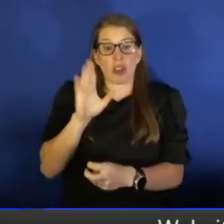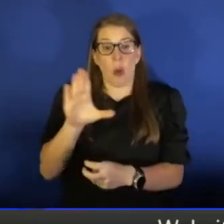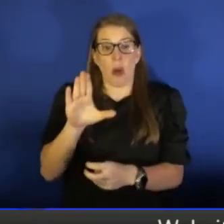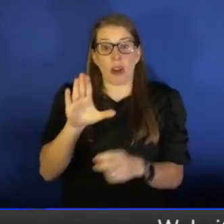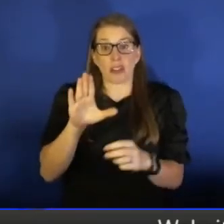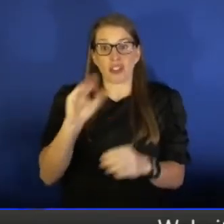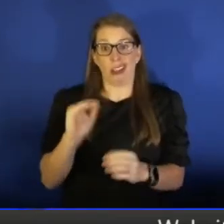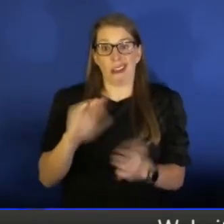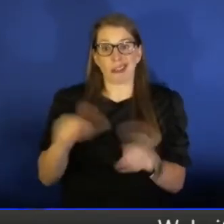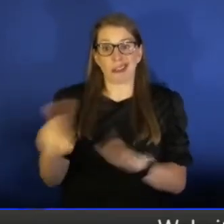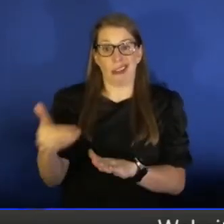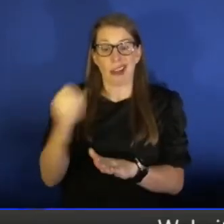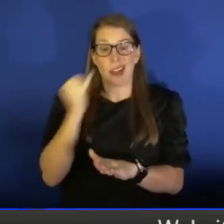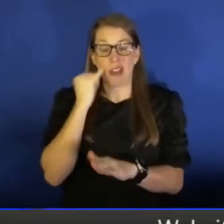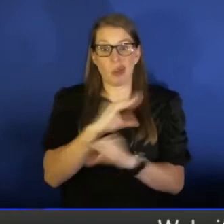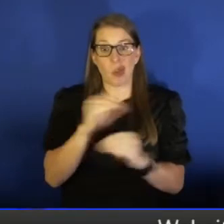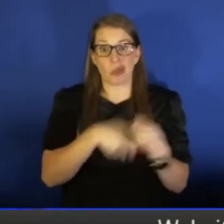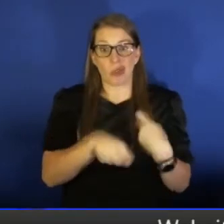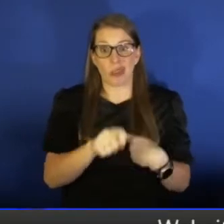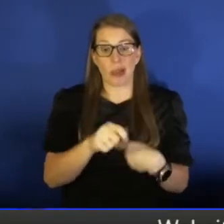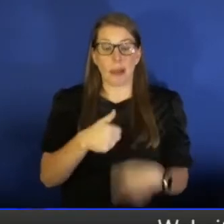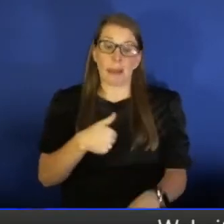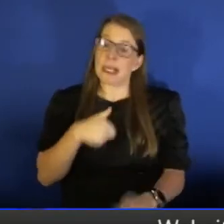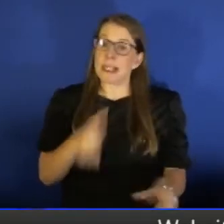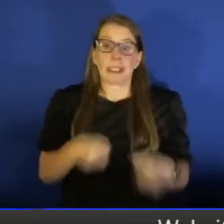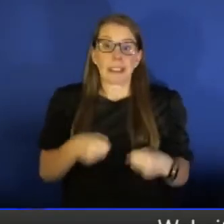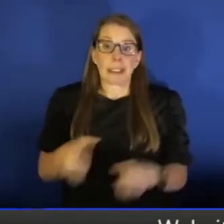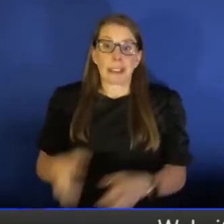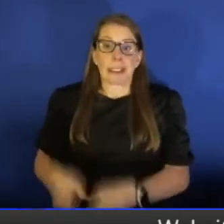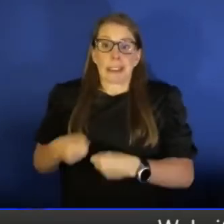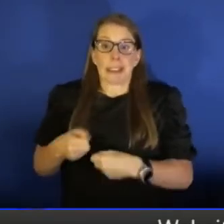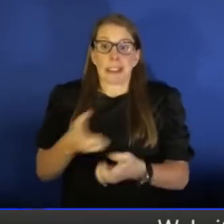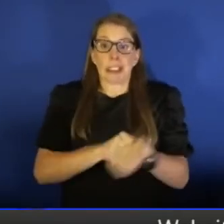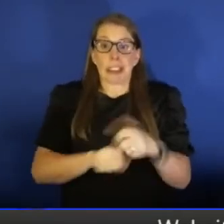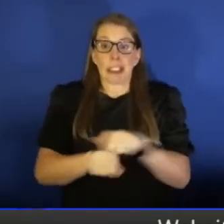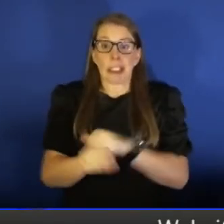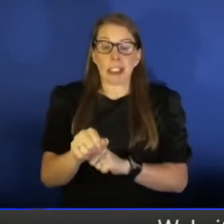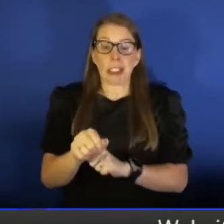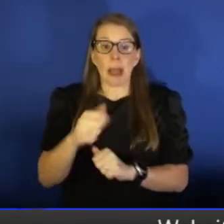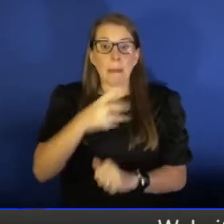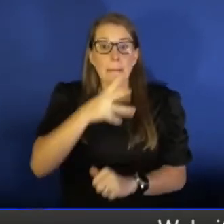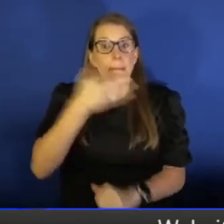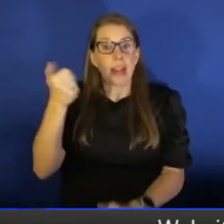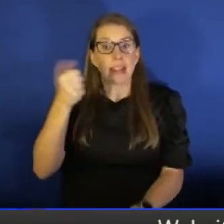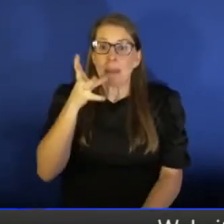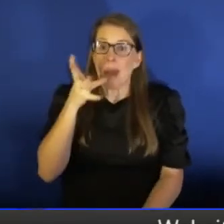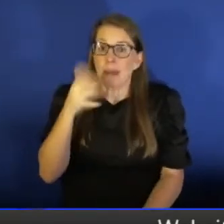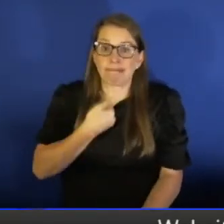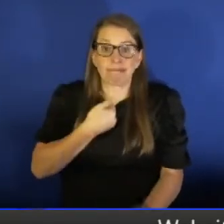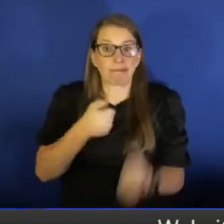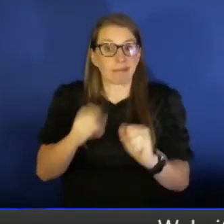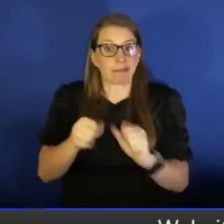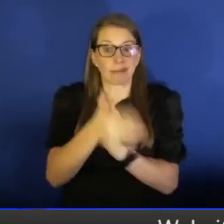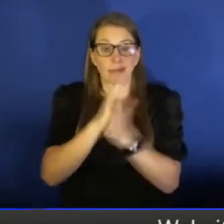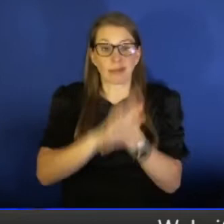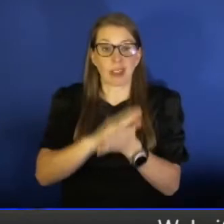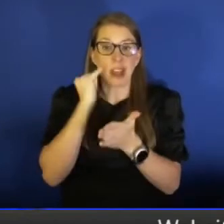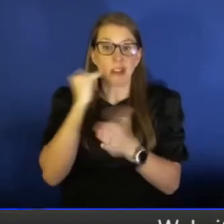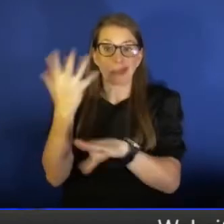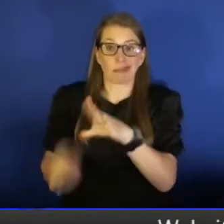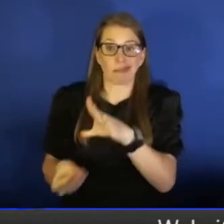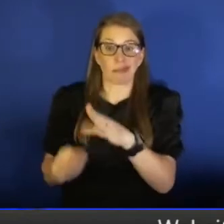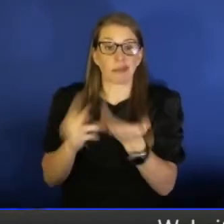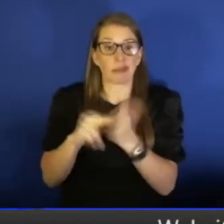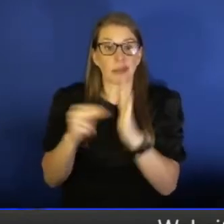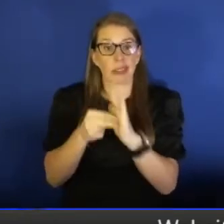And so I pulled up my bootstraps and decided I was going to be the best mom I could be. And if he passed away, then I had to be at